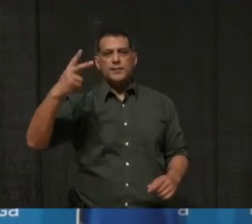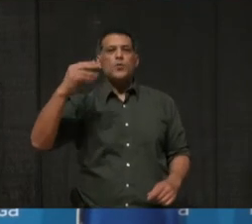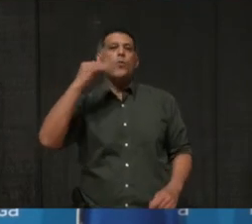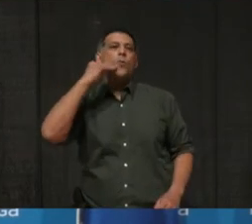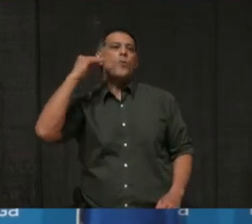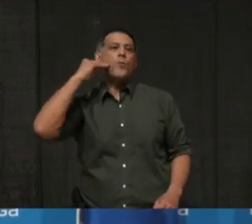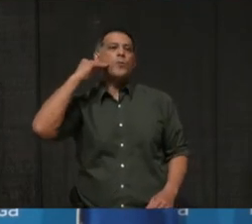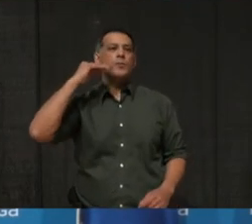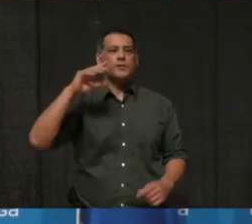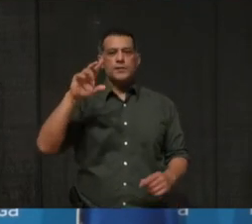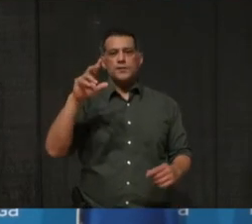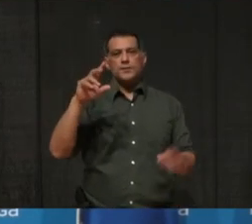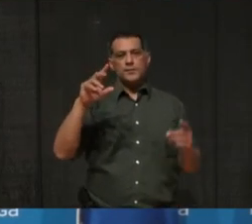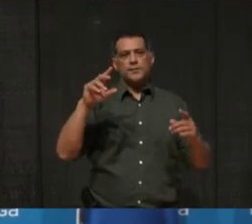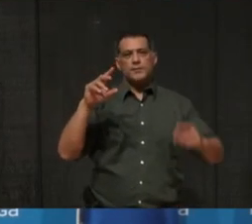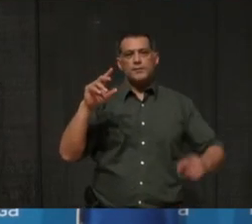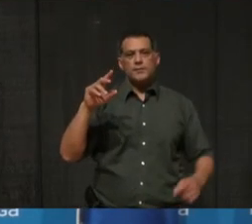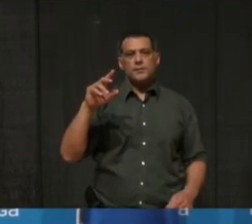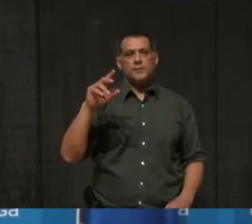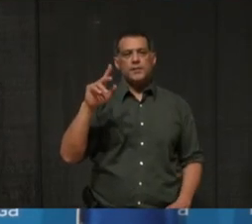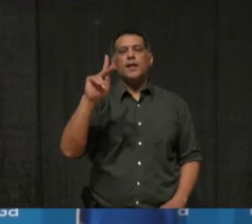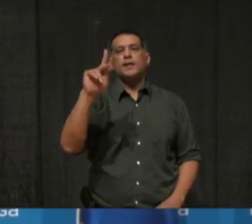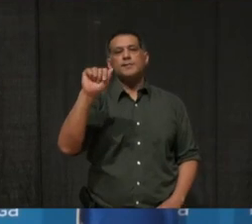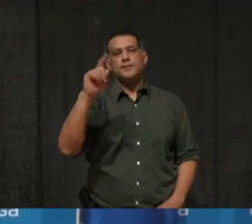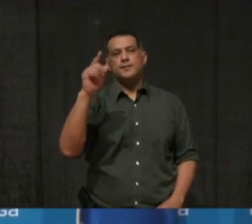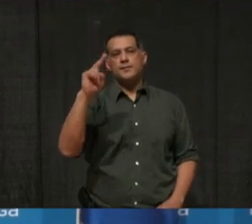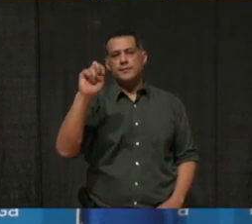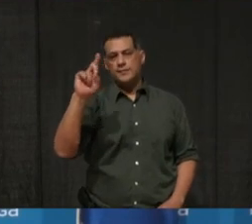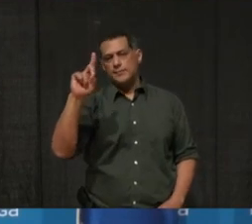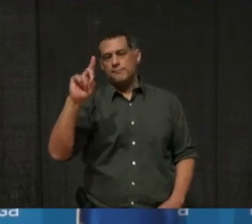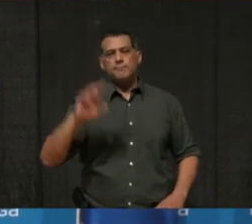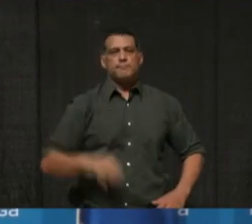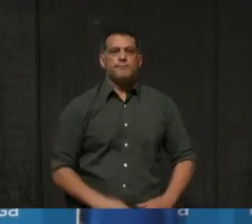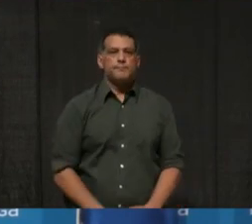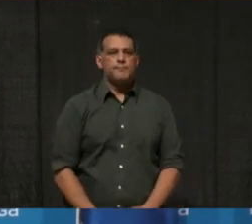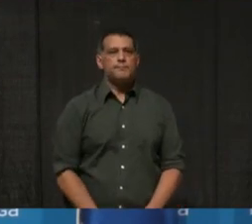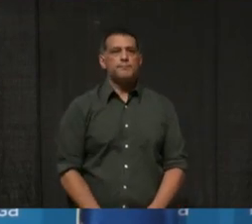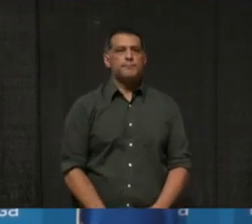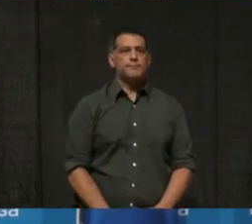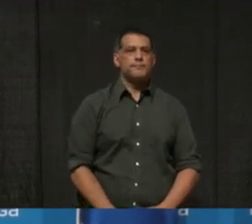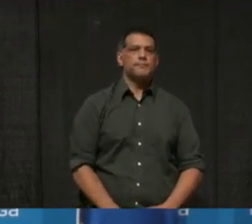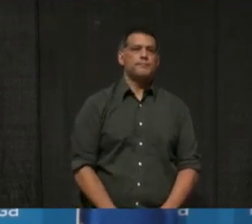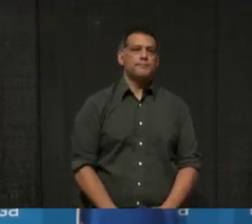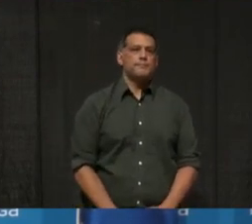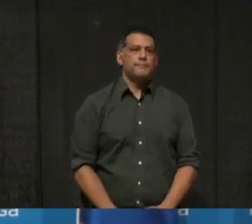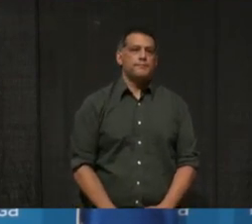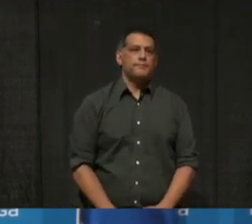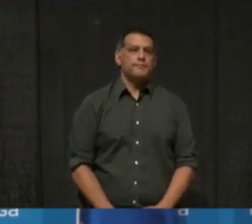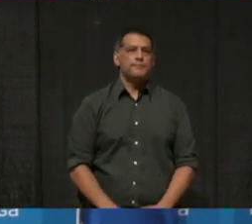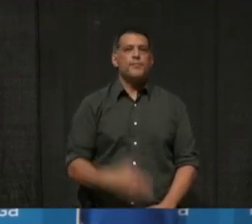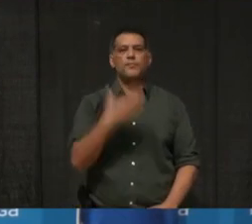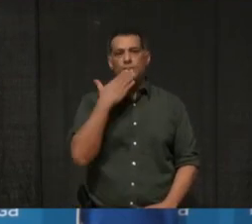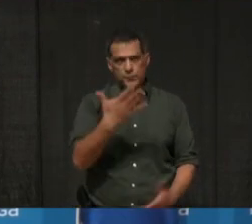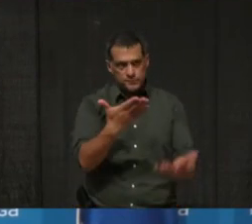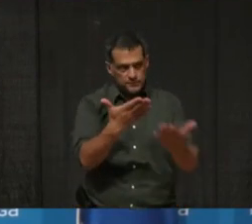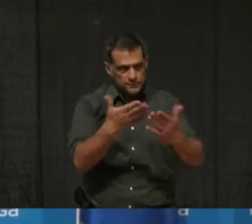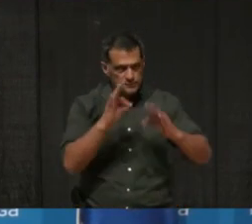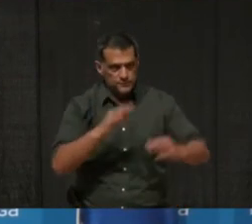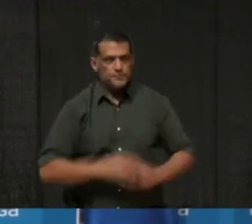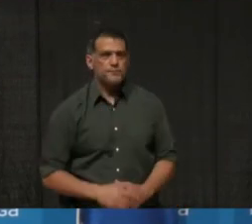Thank you. How are you, Madam Mayor? I'm so well. I hope you are too. I'm trying to keep up. Thank you so much for